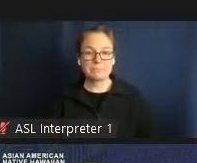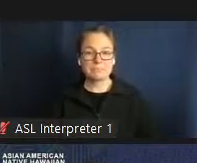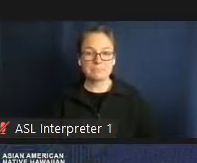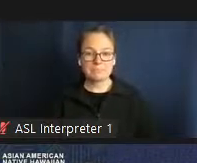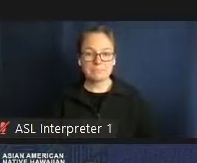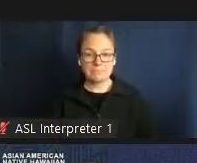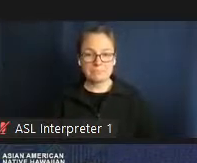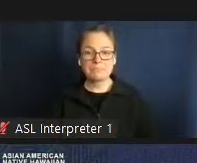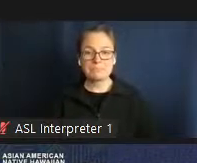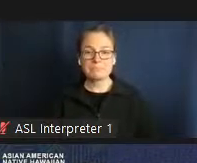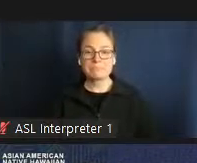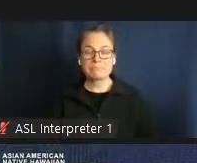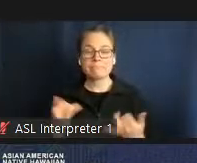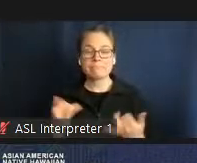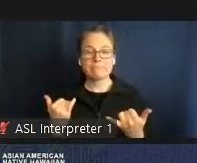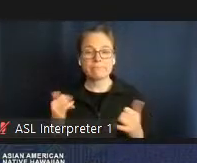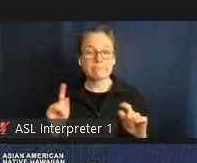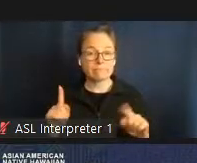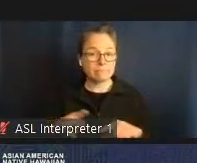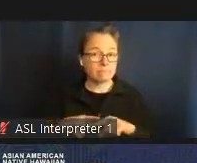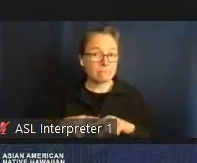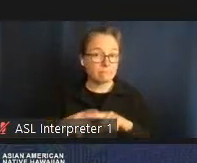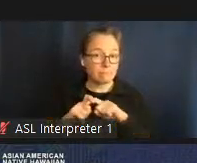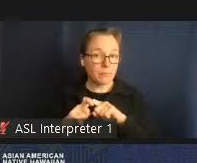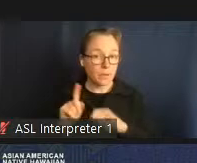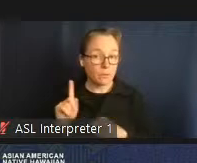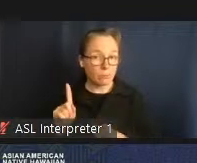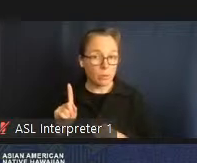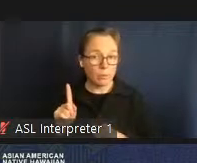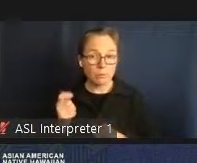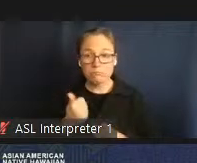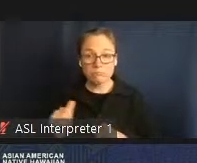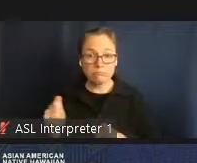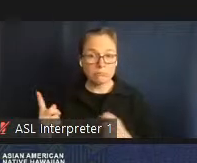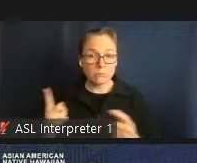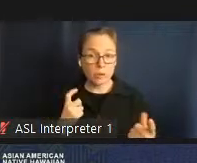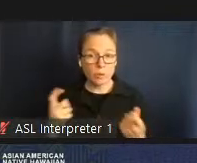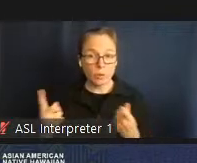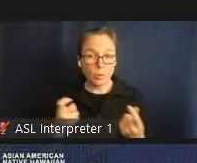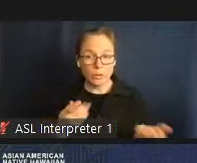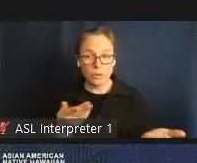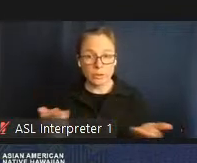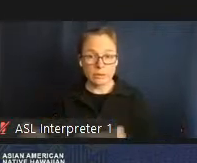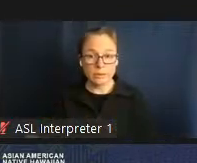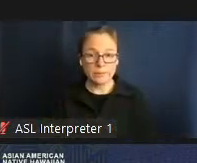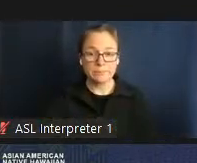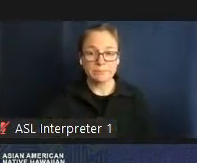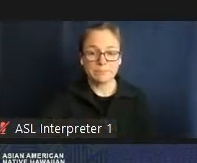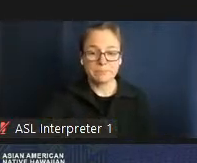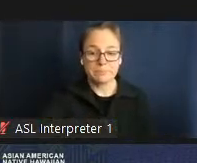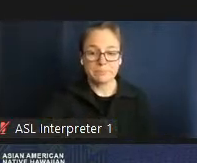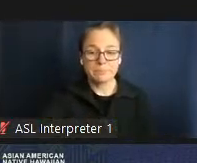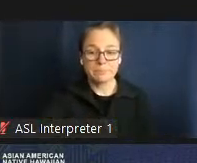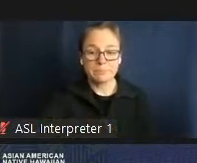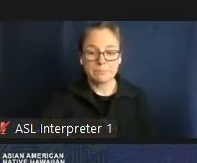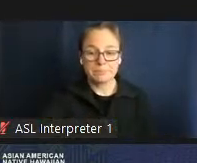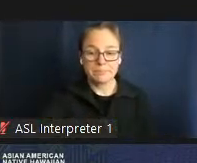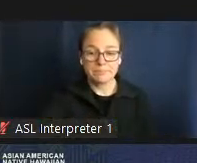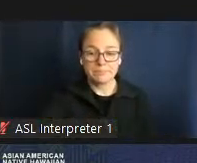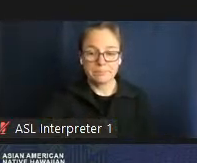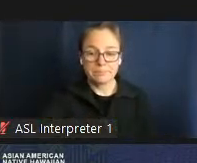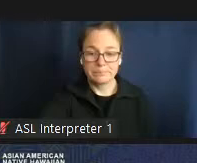So we'll pause again to see if we have any questions about the material that has been presented so far.